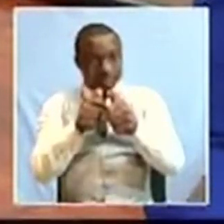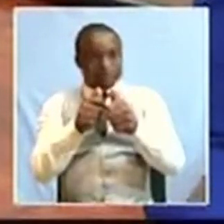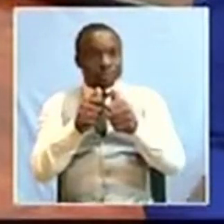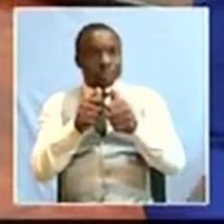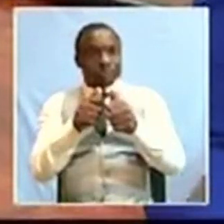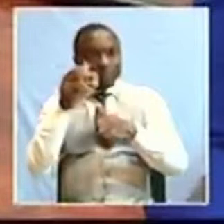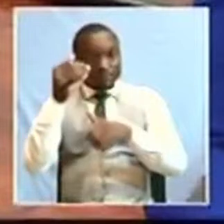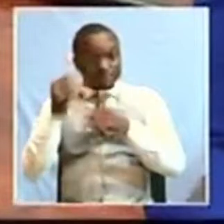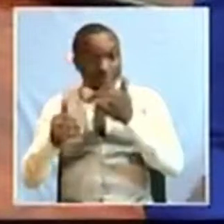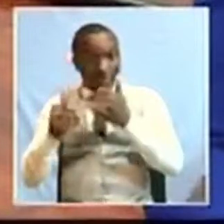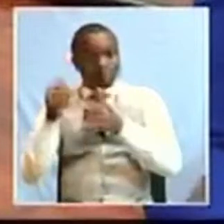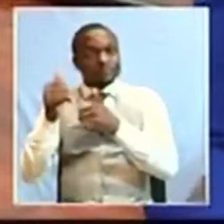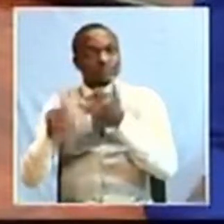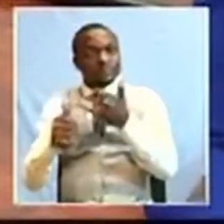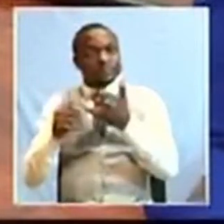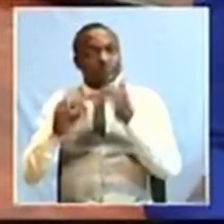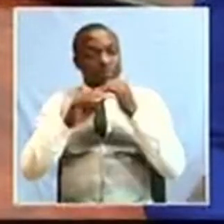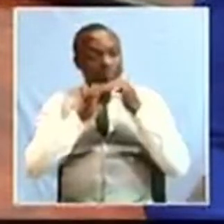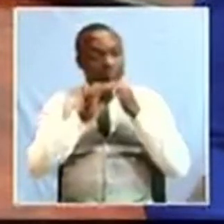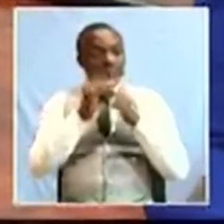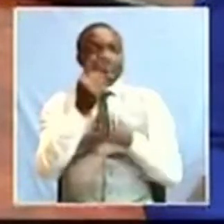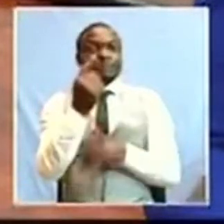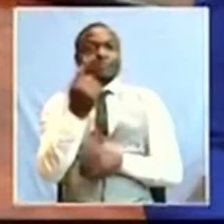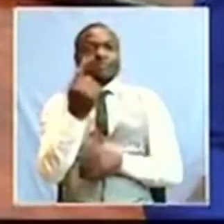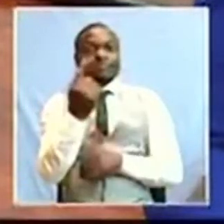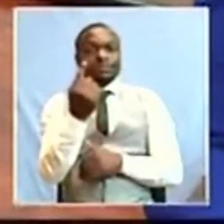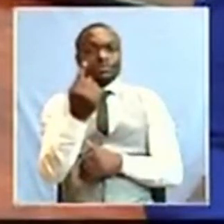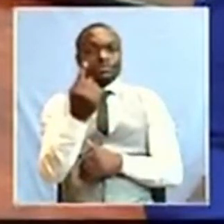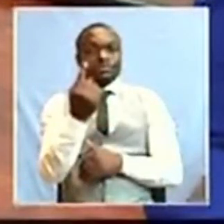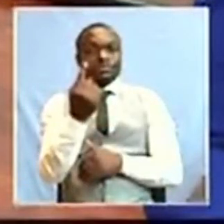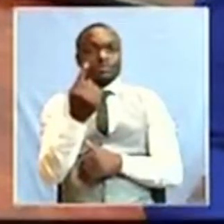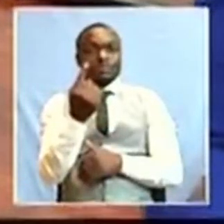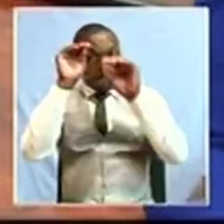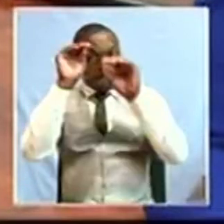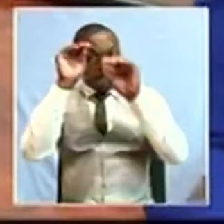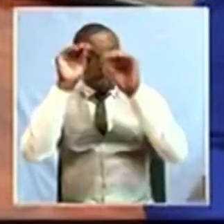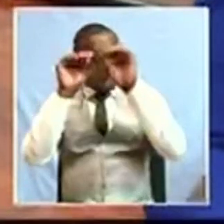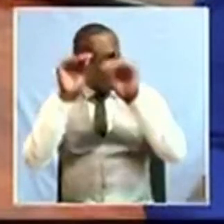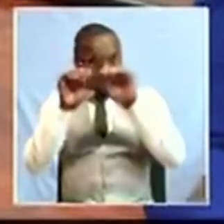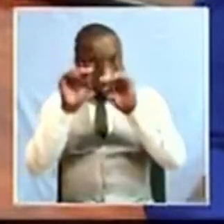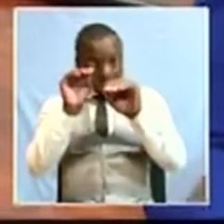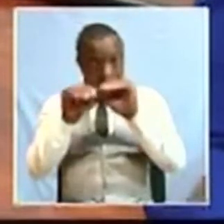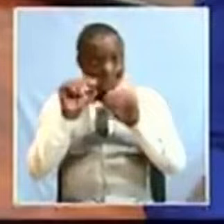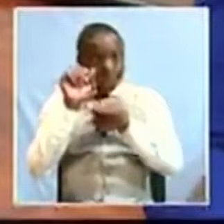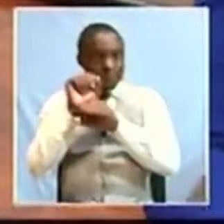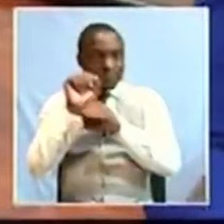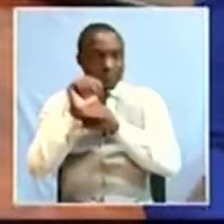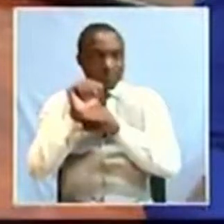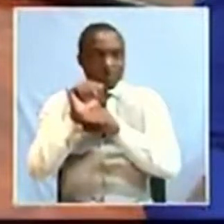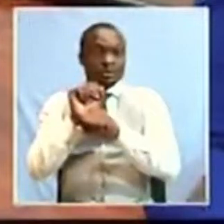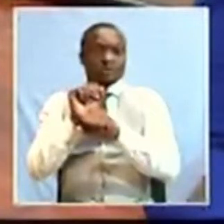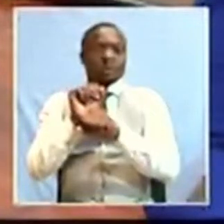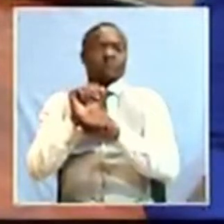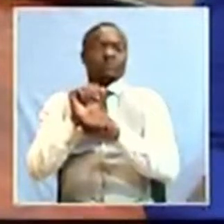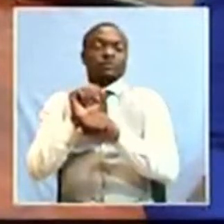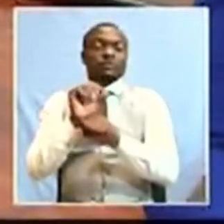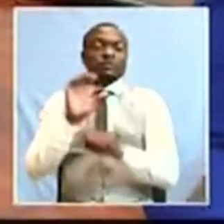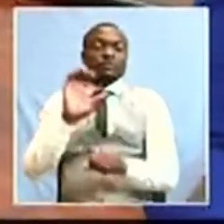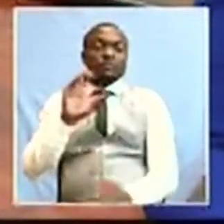the completion of phase 1 of the rehabilitation work at Nchete Guest